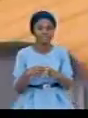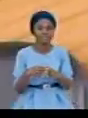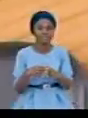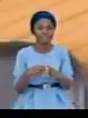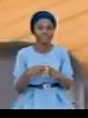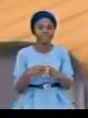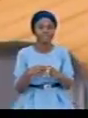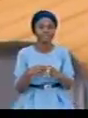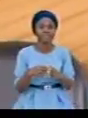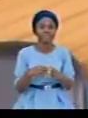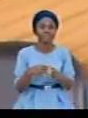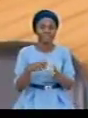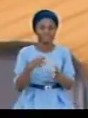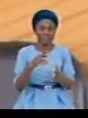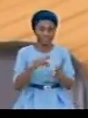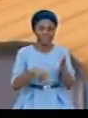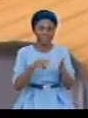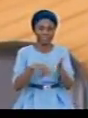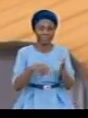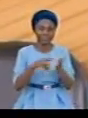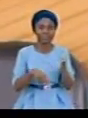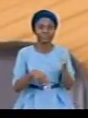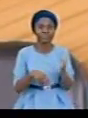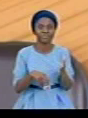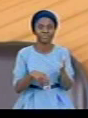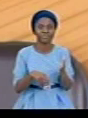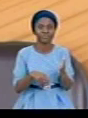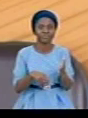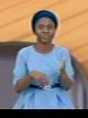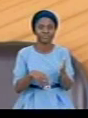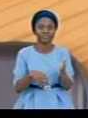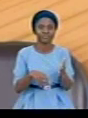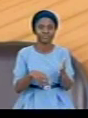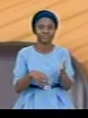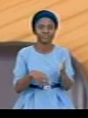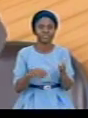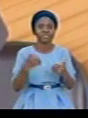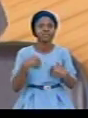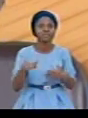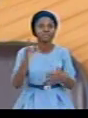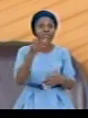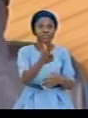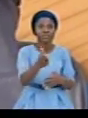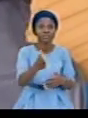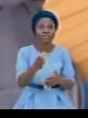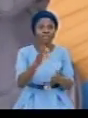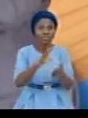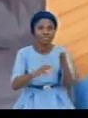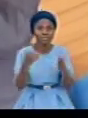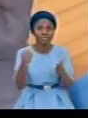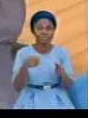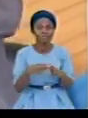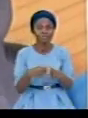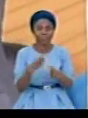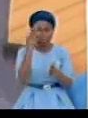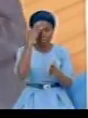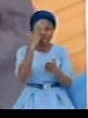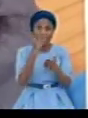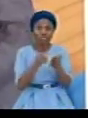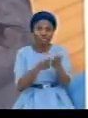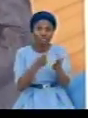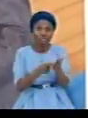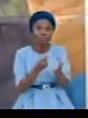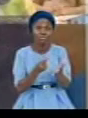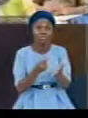this. I'm looking at it. Have you seen it? I said, have you seen it? You know, sometimes when somebody wants to give